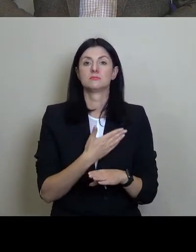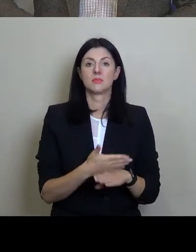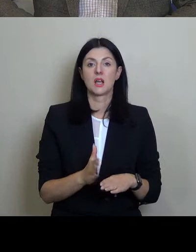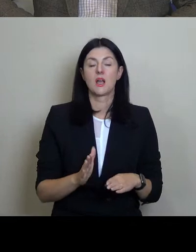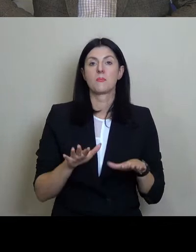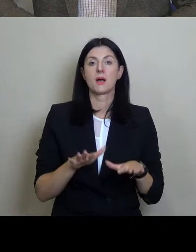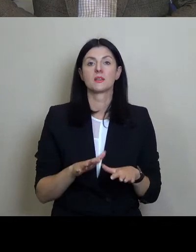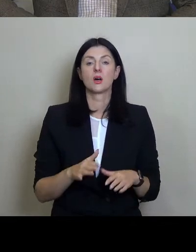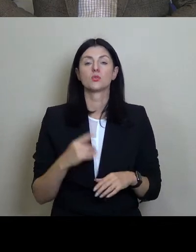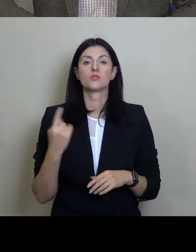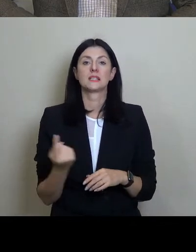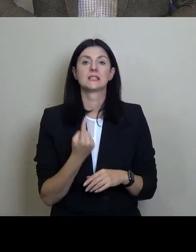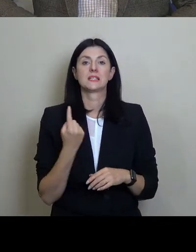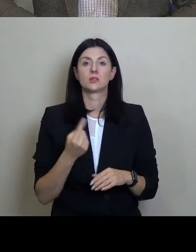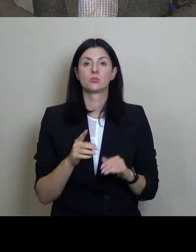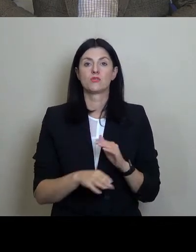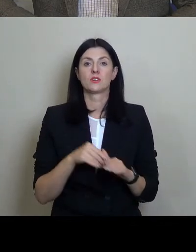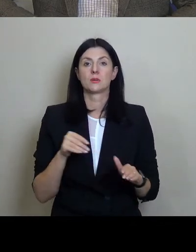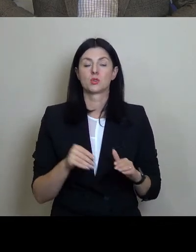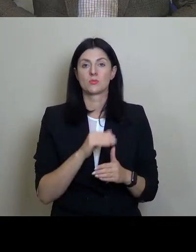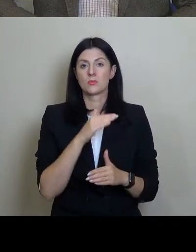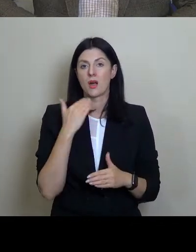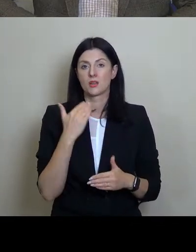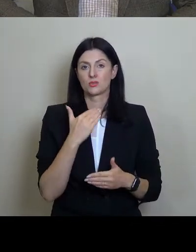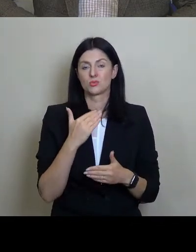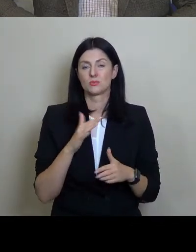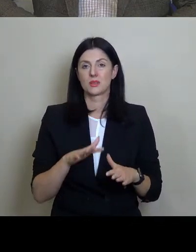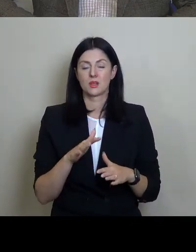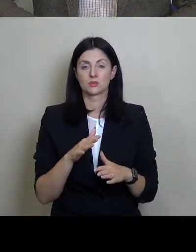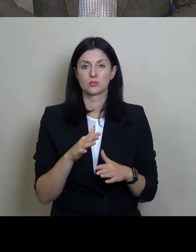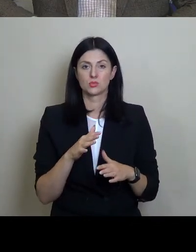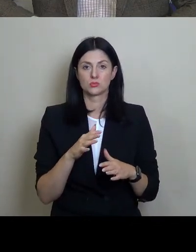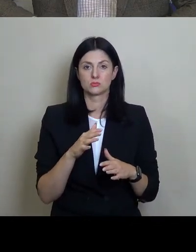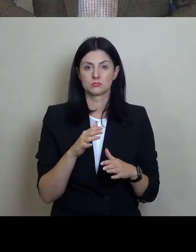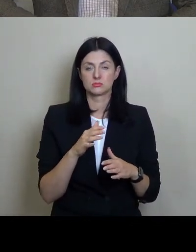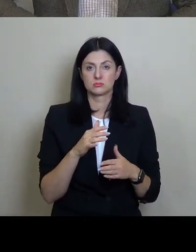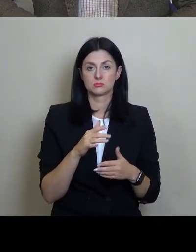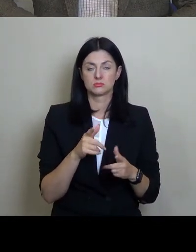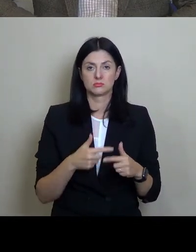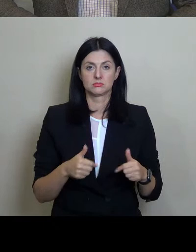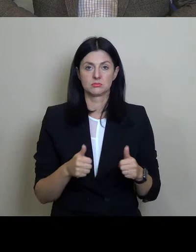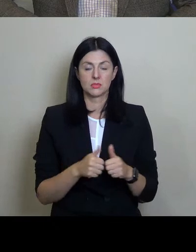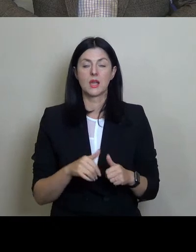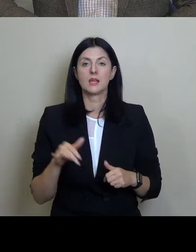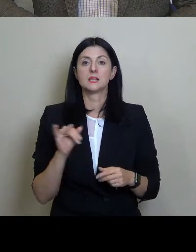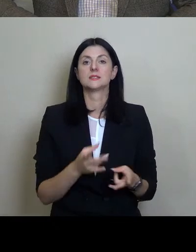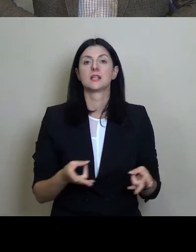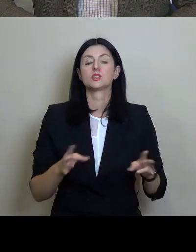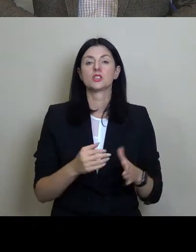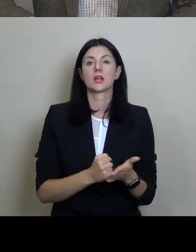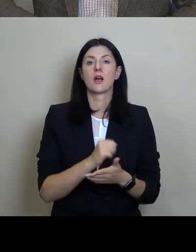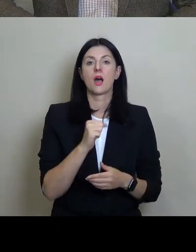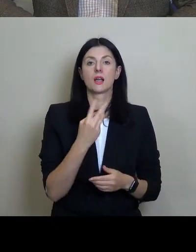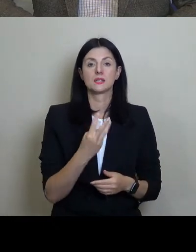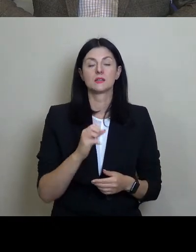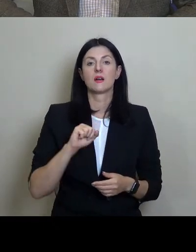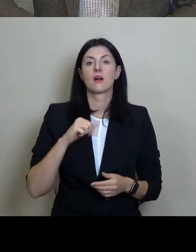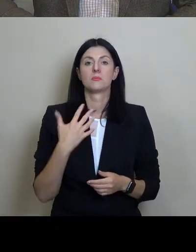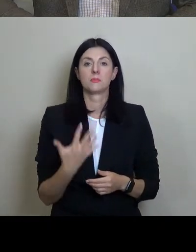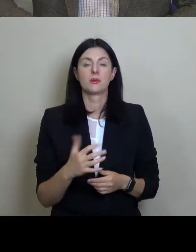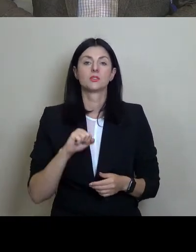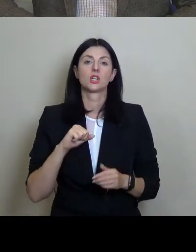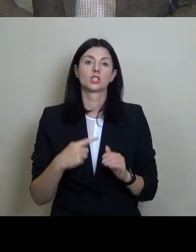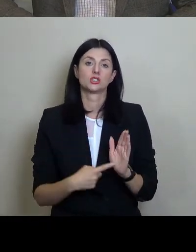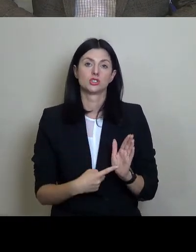considered when distributing the mandates in the uniform multi-mandate constituency list. So we have